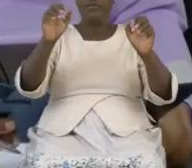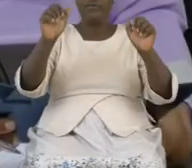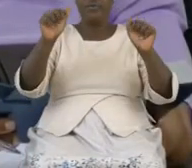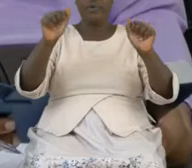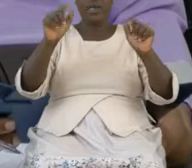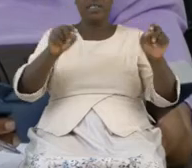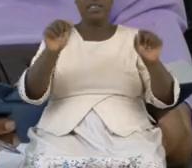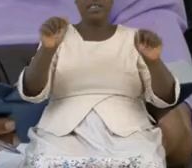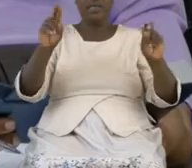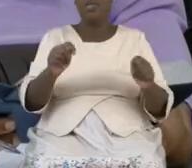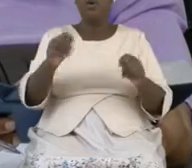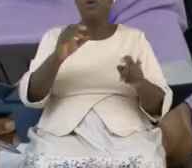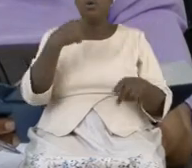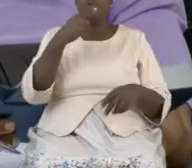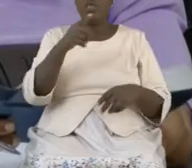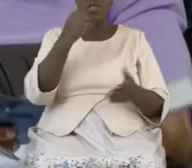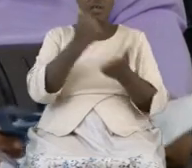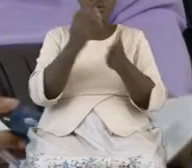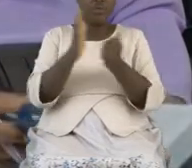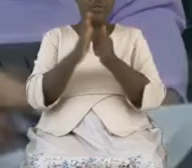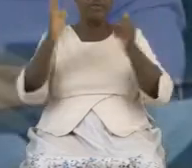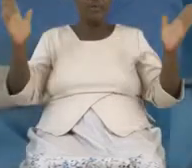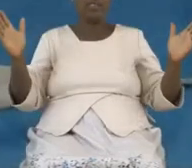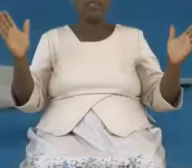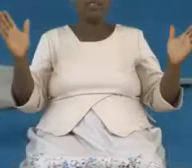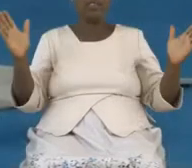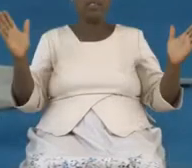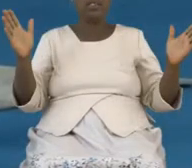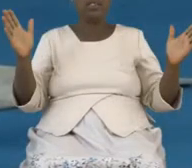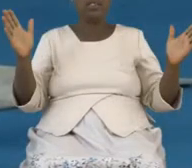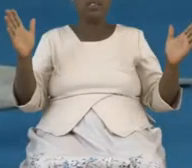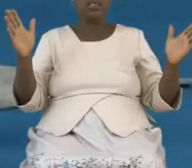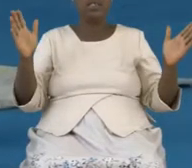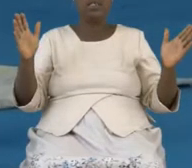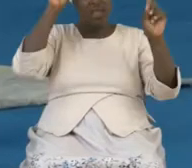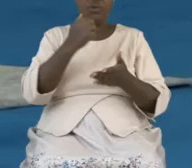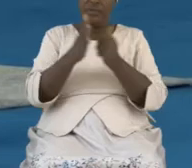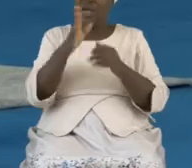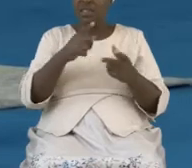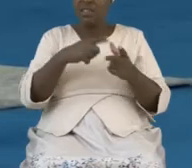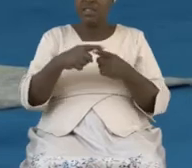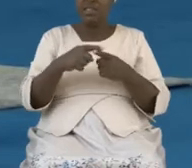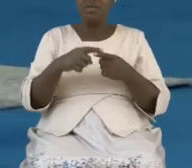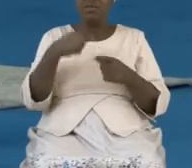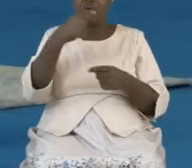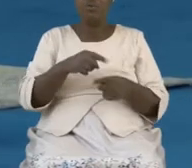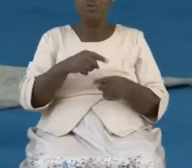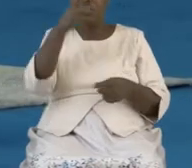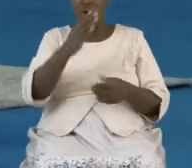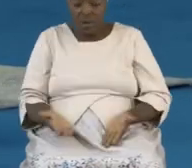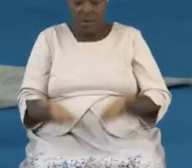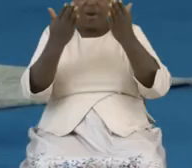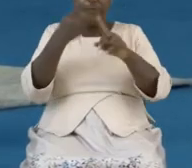ye crucified, he was crucified, and whom God raised from the dead, even